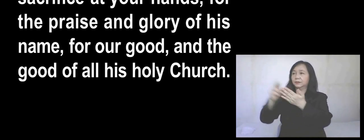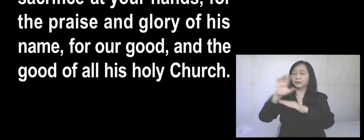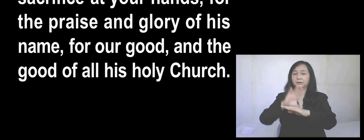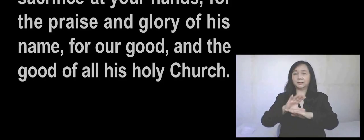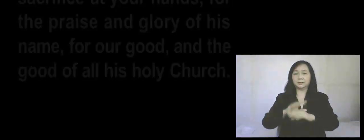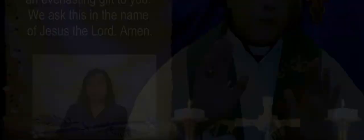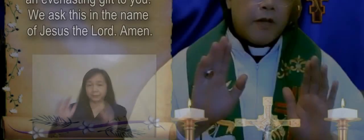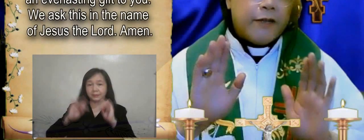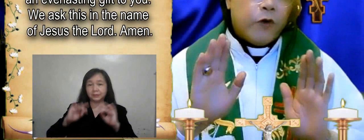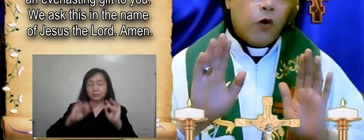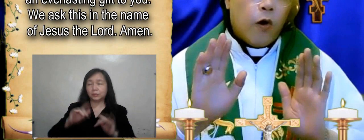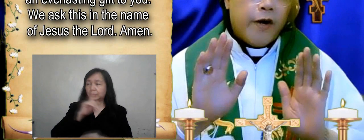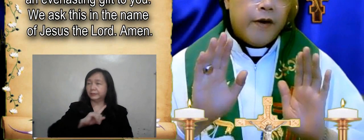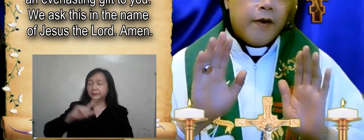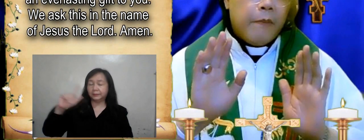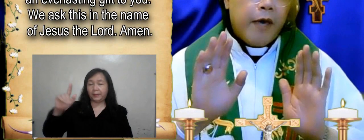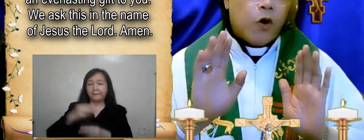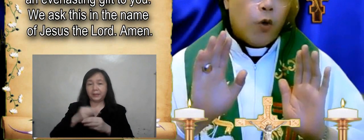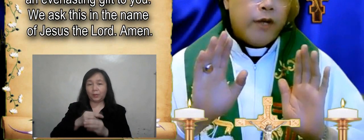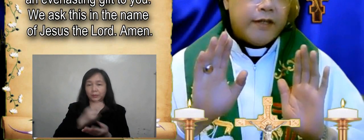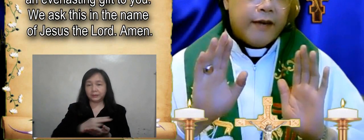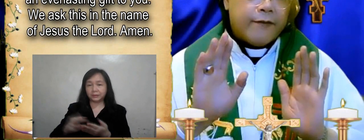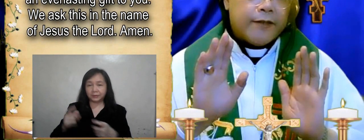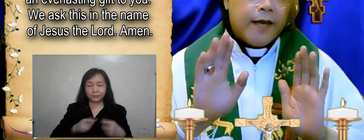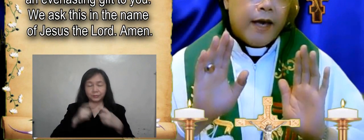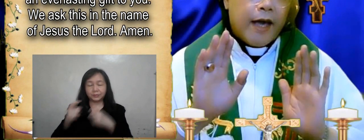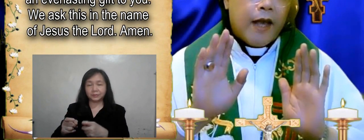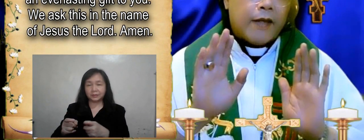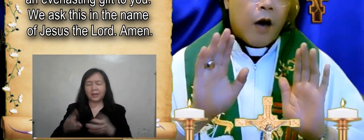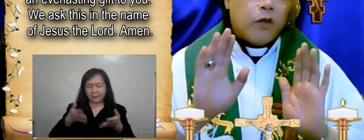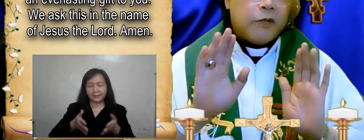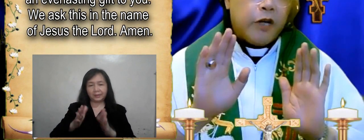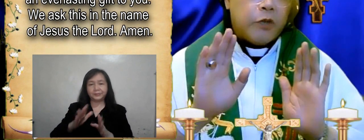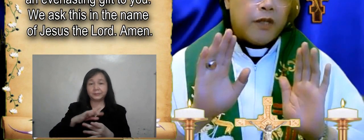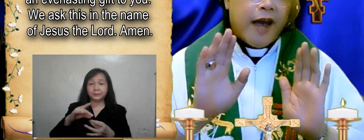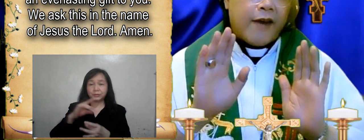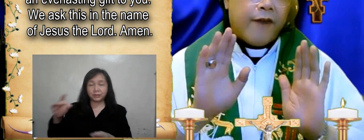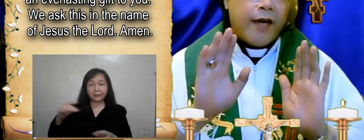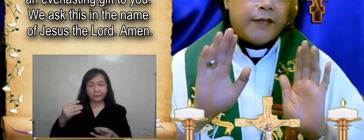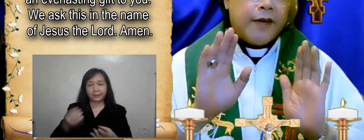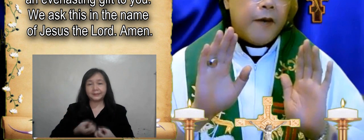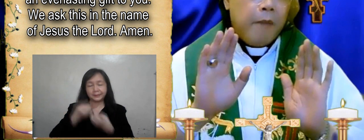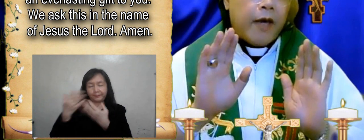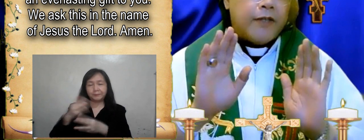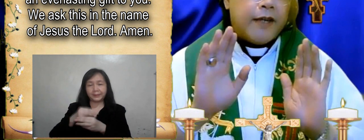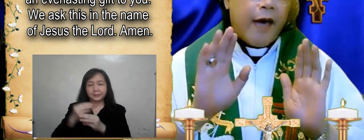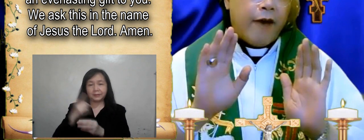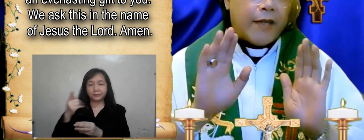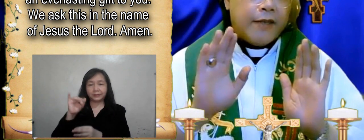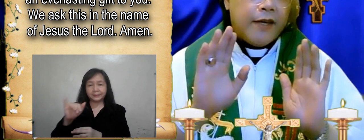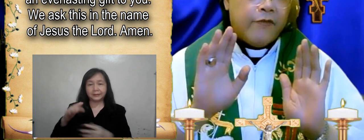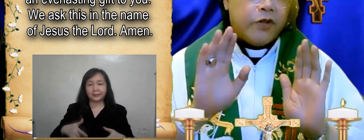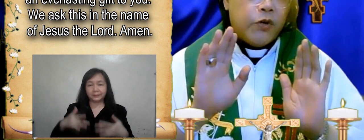Holy Church. Merciful Lord, make holy these gifts, and let our spiritual sacrifice make us